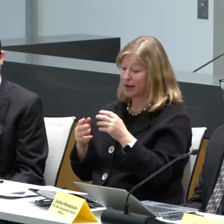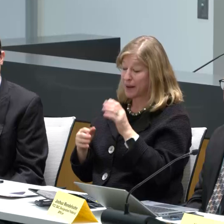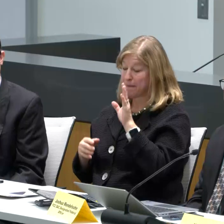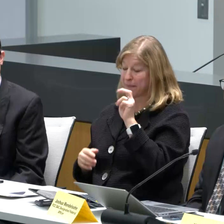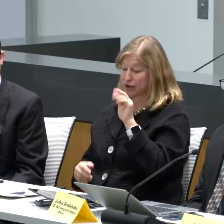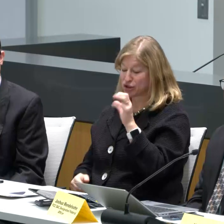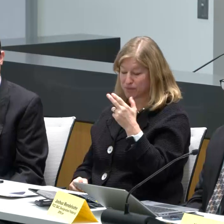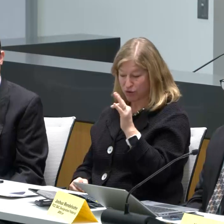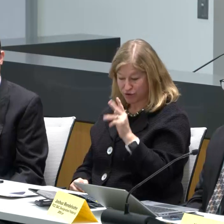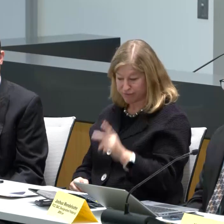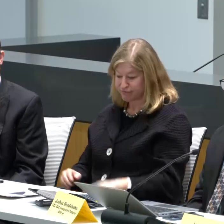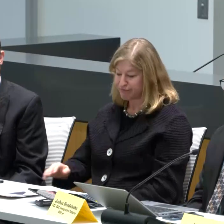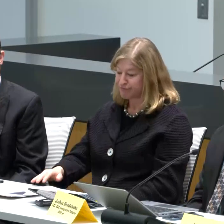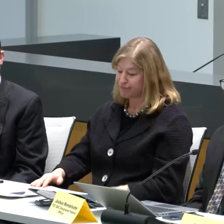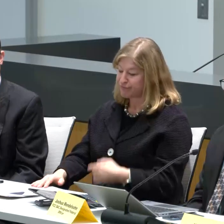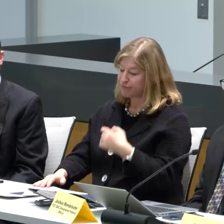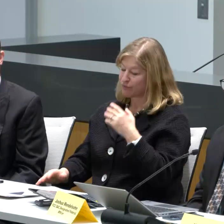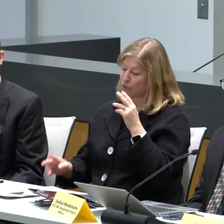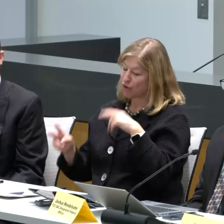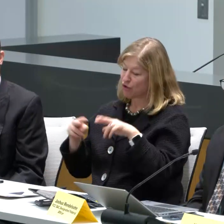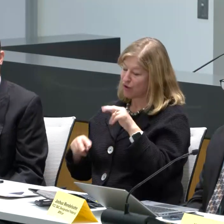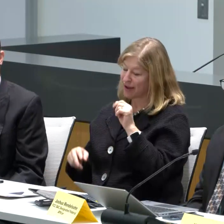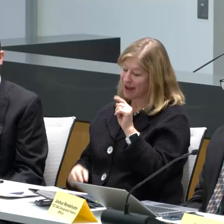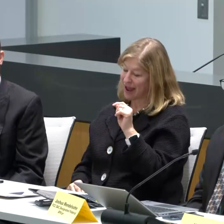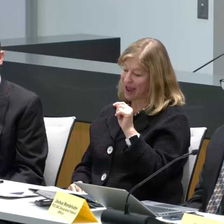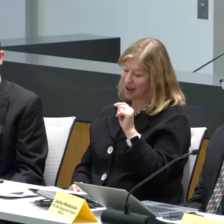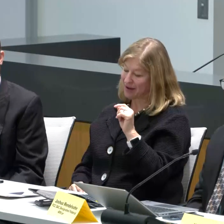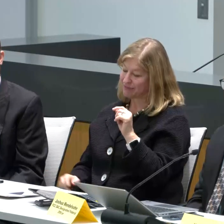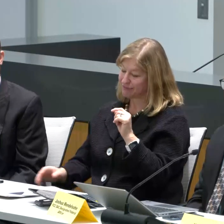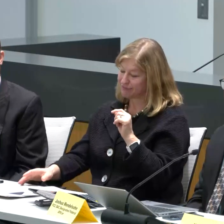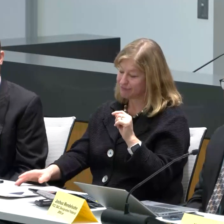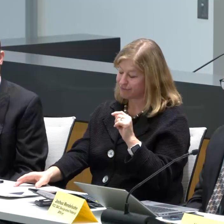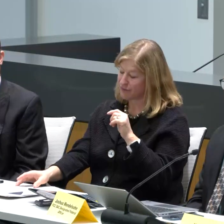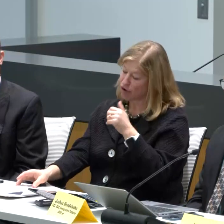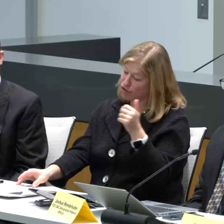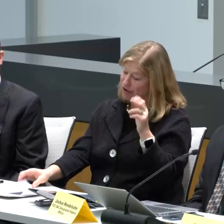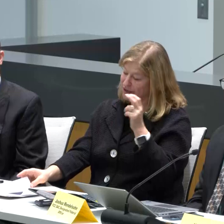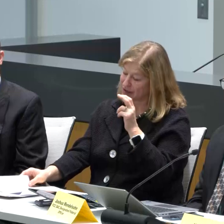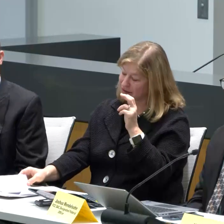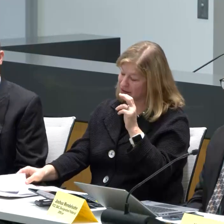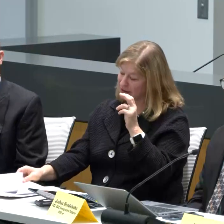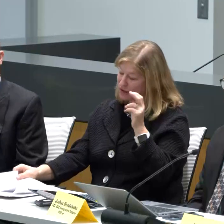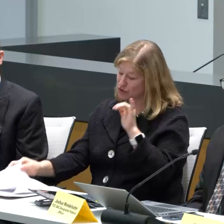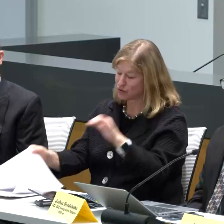timelines for 100% about adaptability compatibility benchmarks,